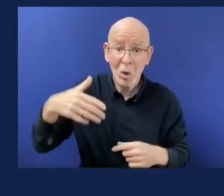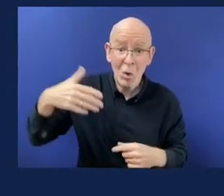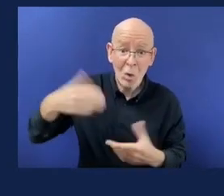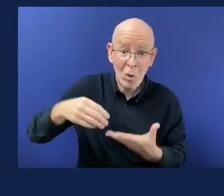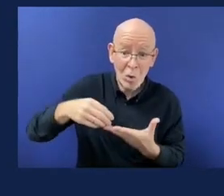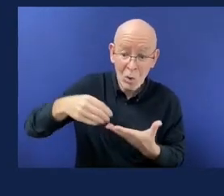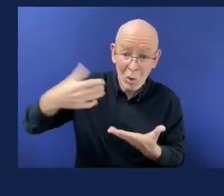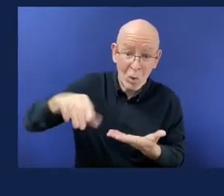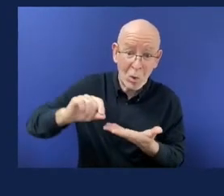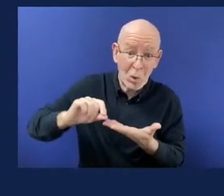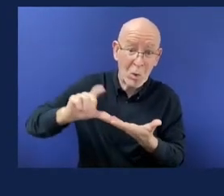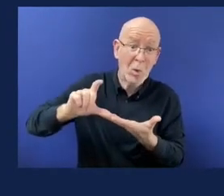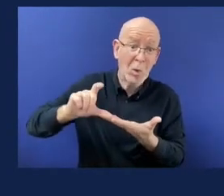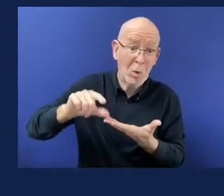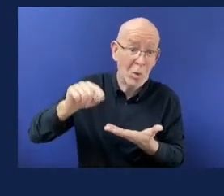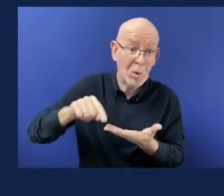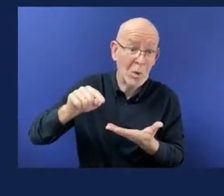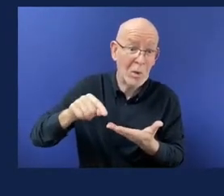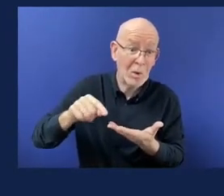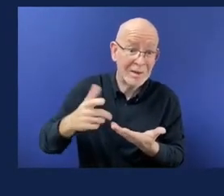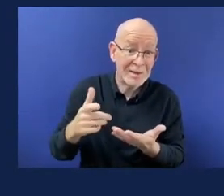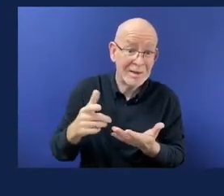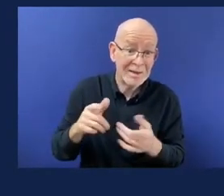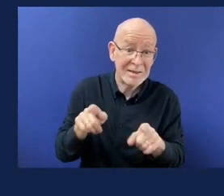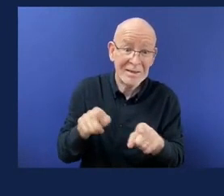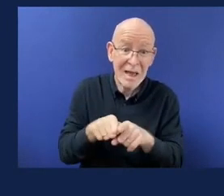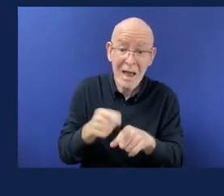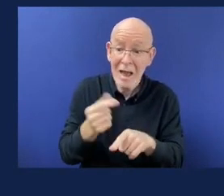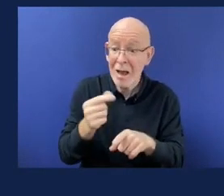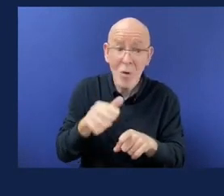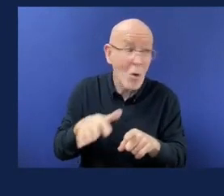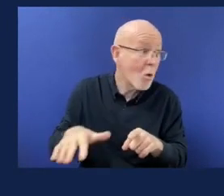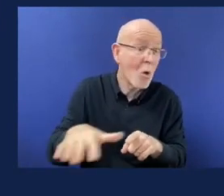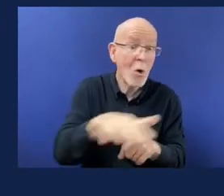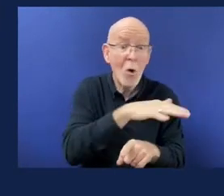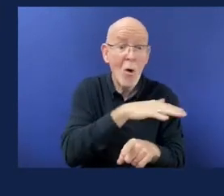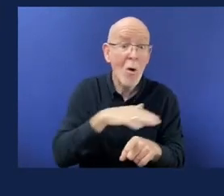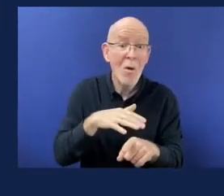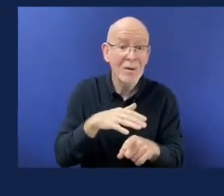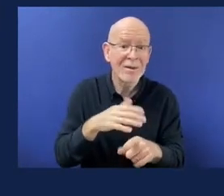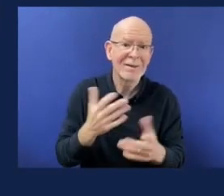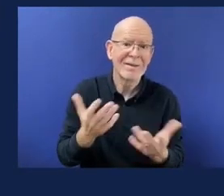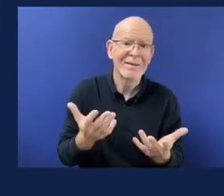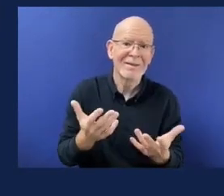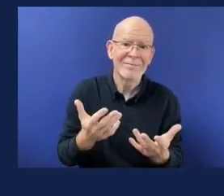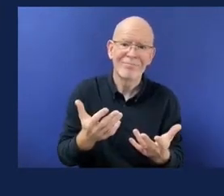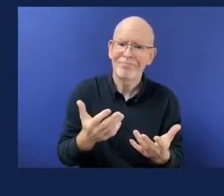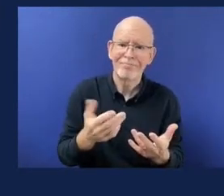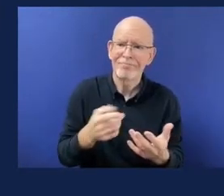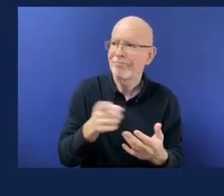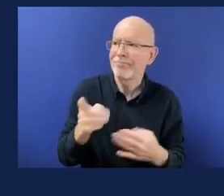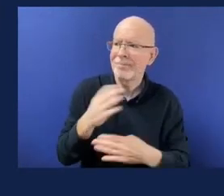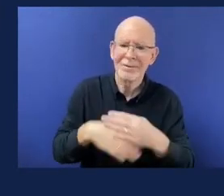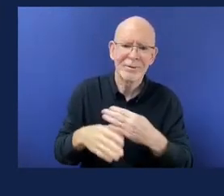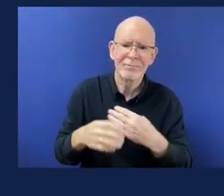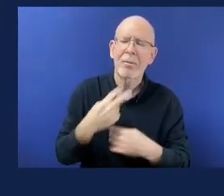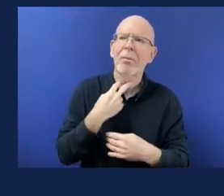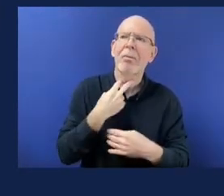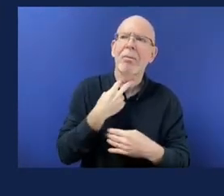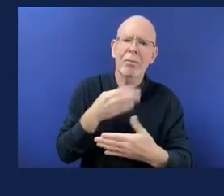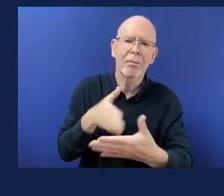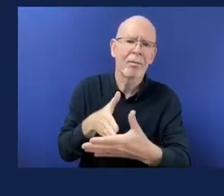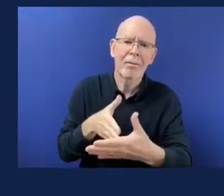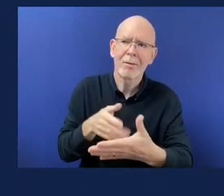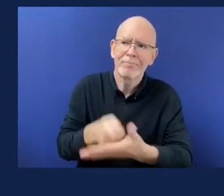if there were subsidized ticket prices available, that would make it a lot more accessible for members of our community on lower